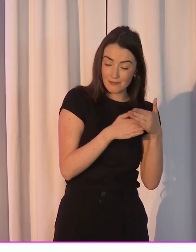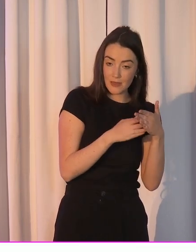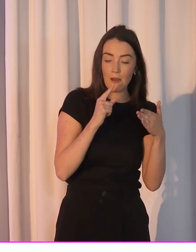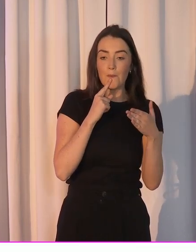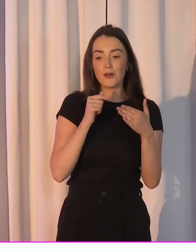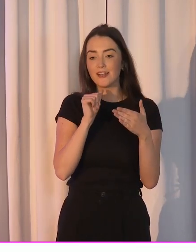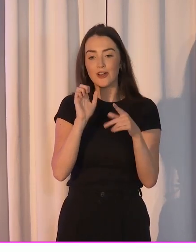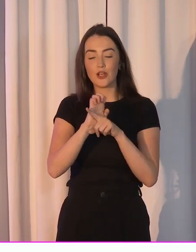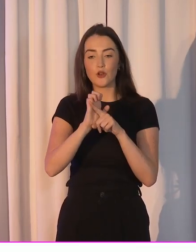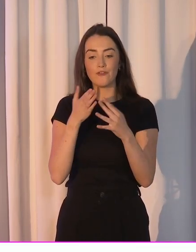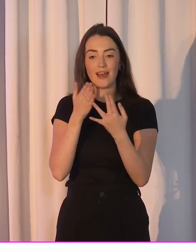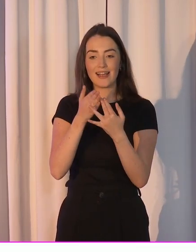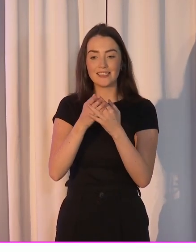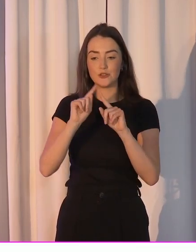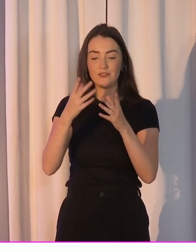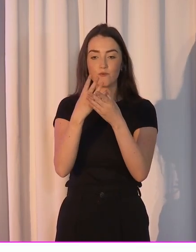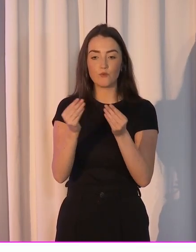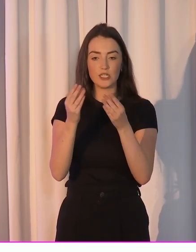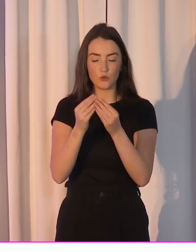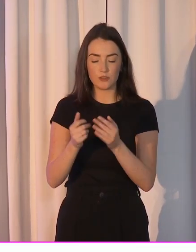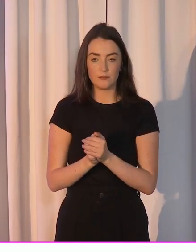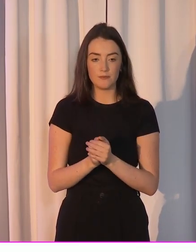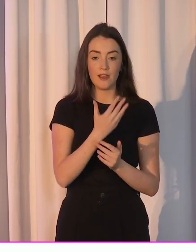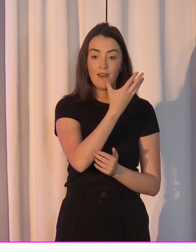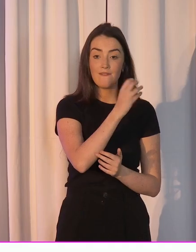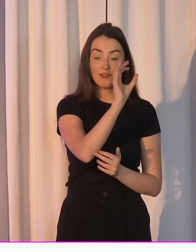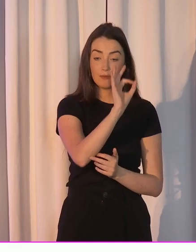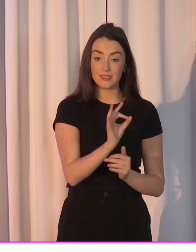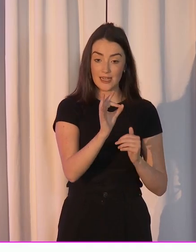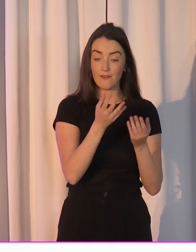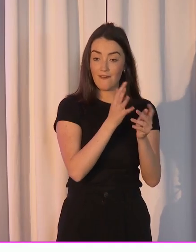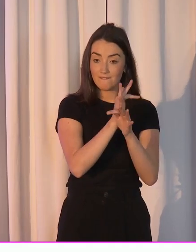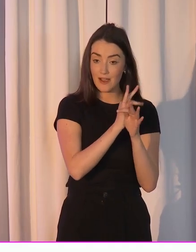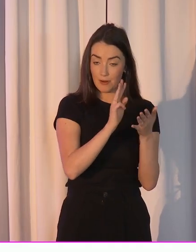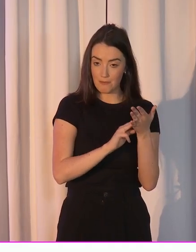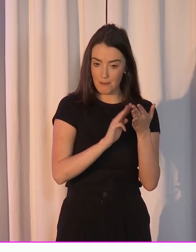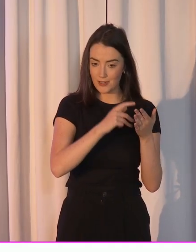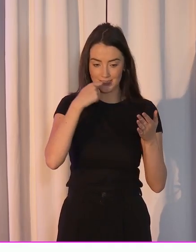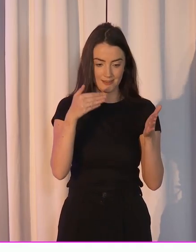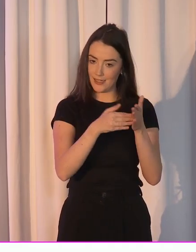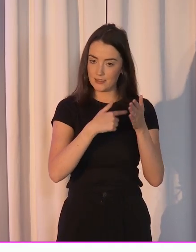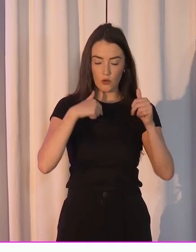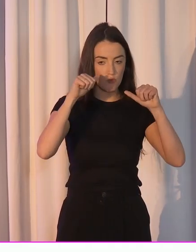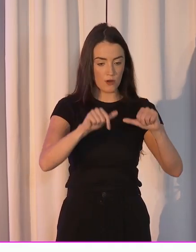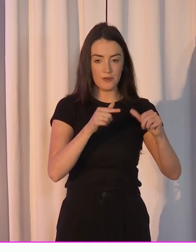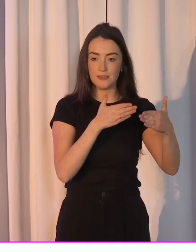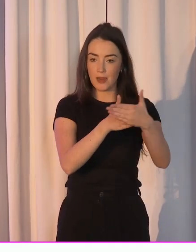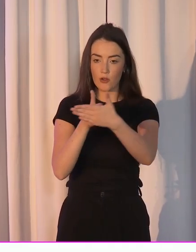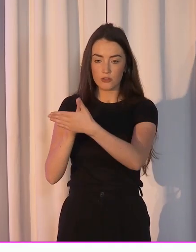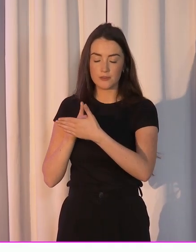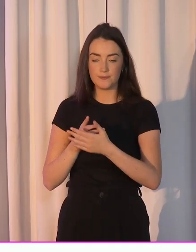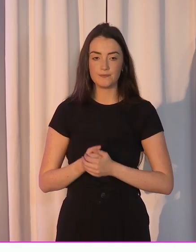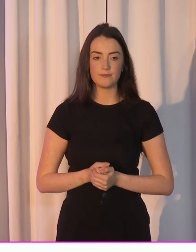access to resources, already alluded to, with 50% of their family members and facilitators confirming these barriers.